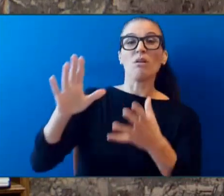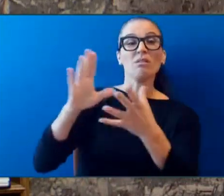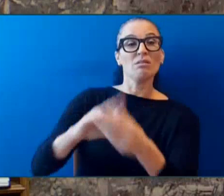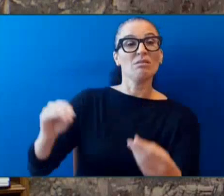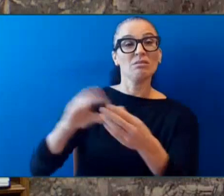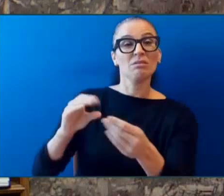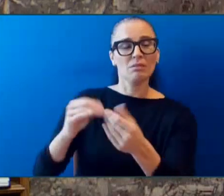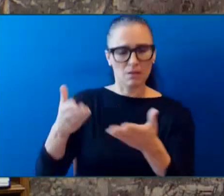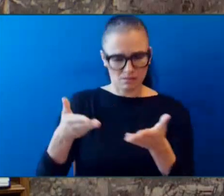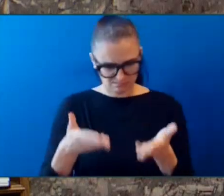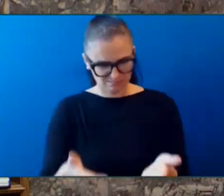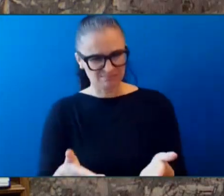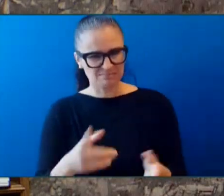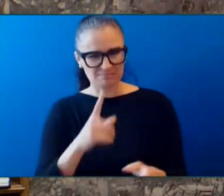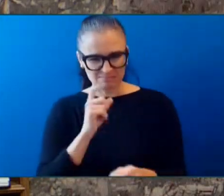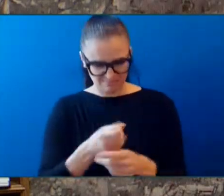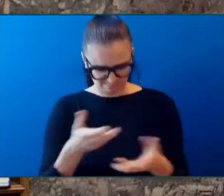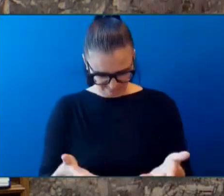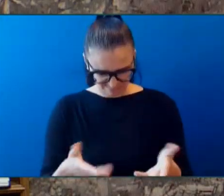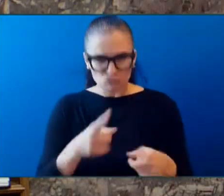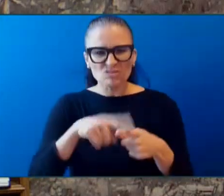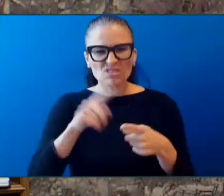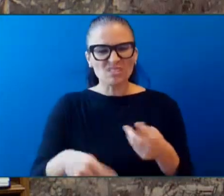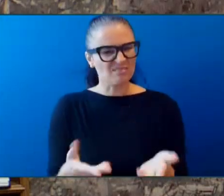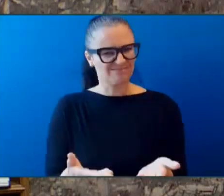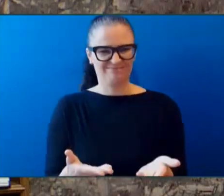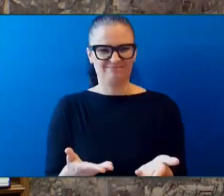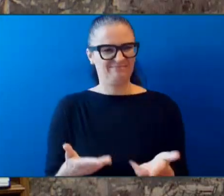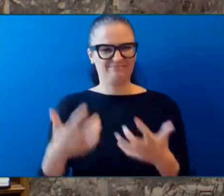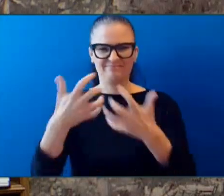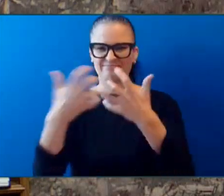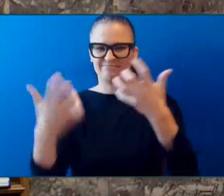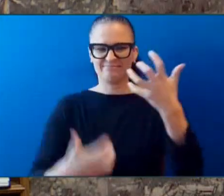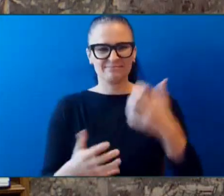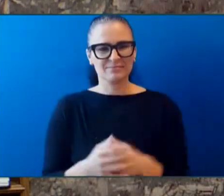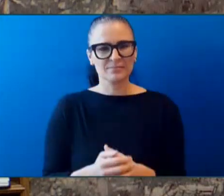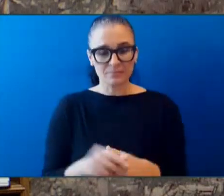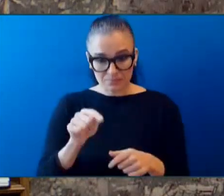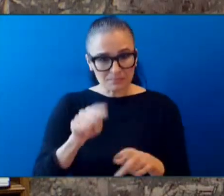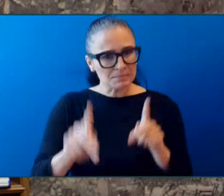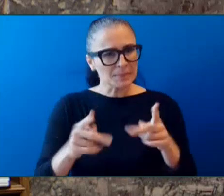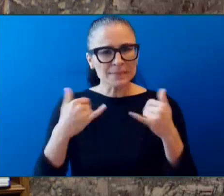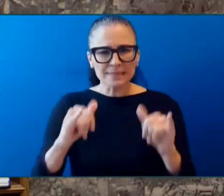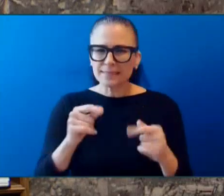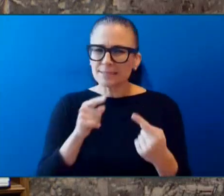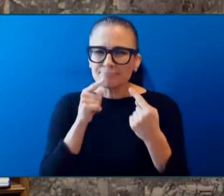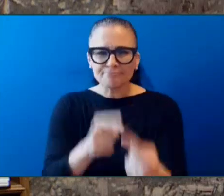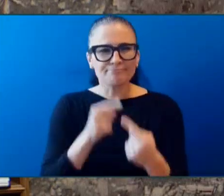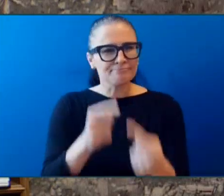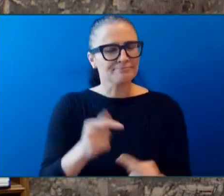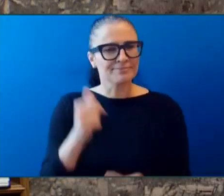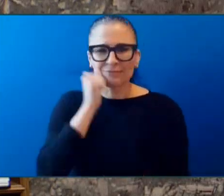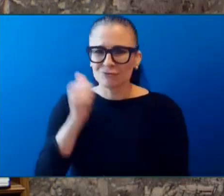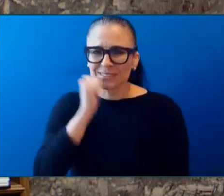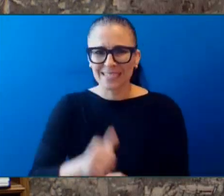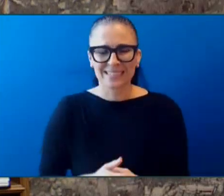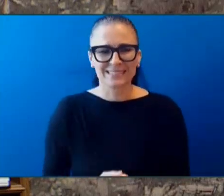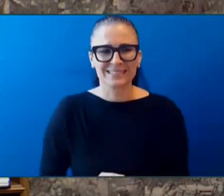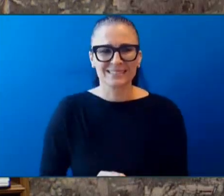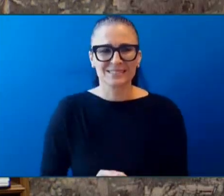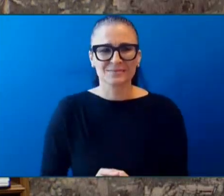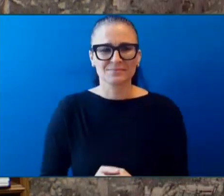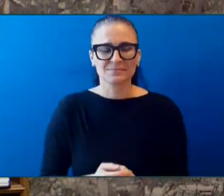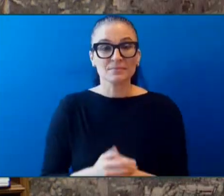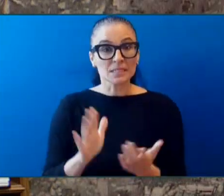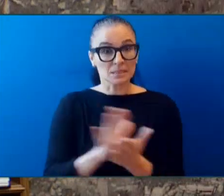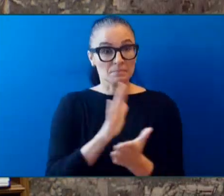single day. We know that further confidential BC Hydro documents that were obtained by the opposition confirm that